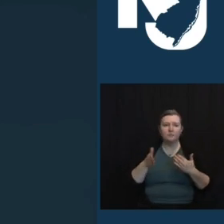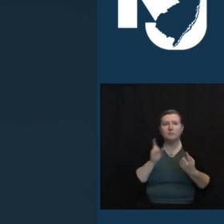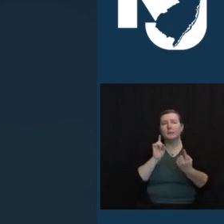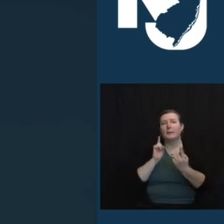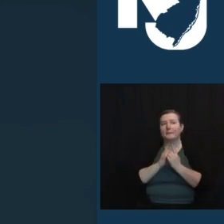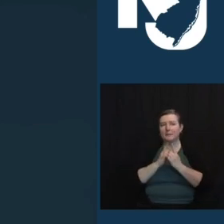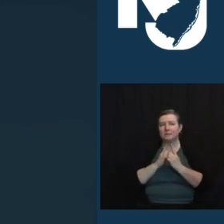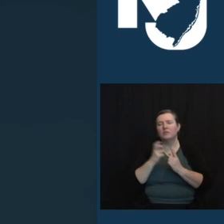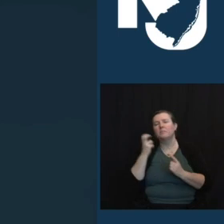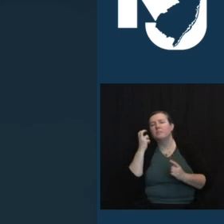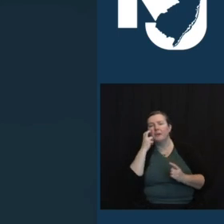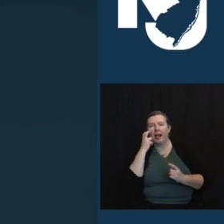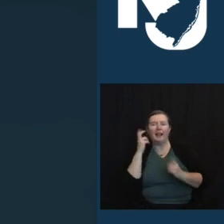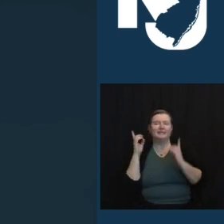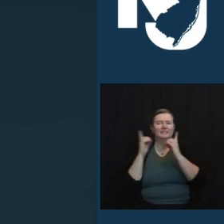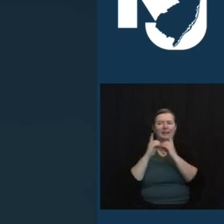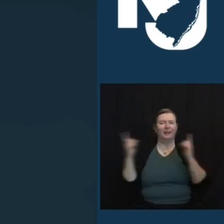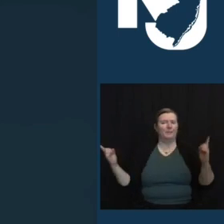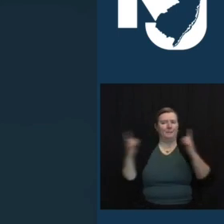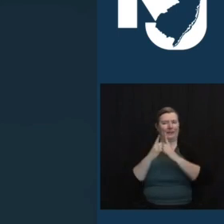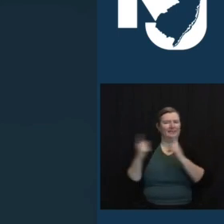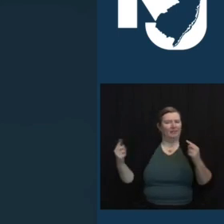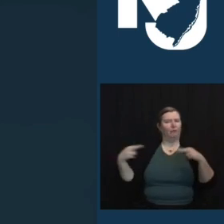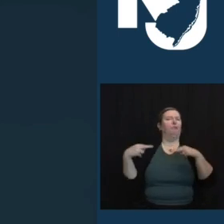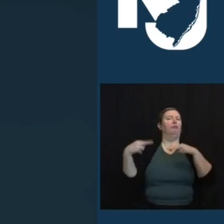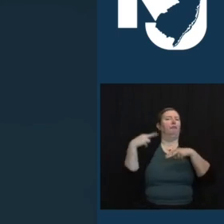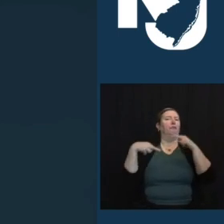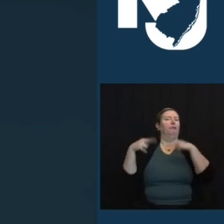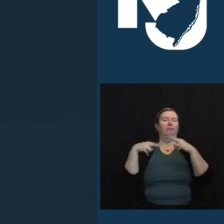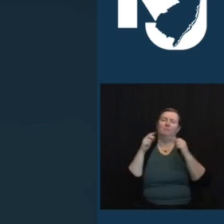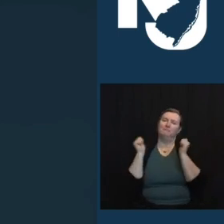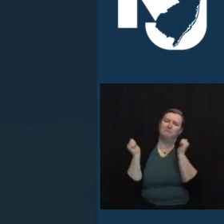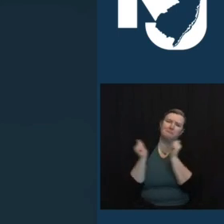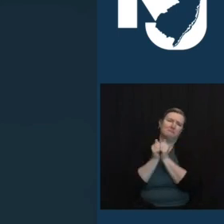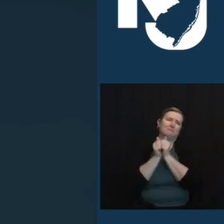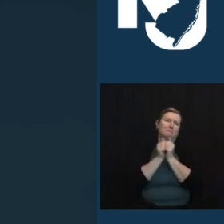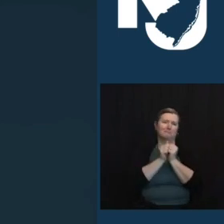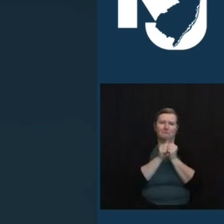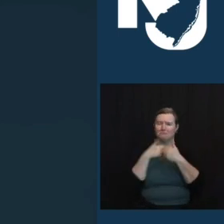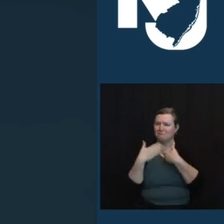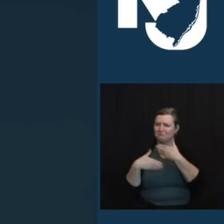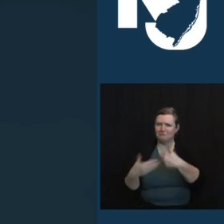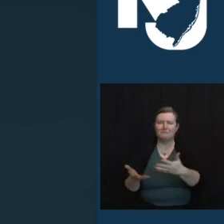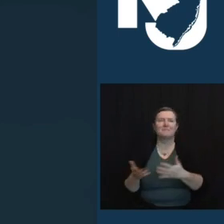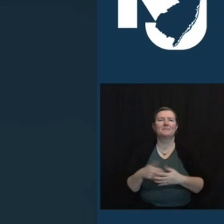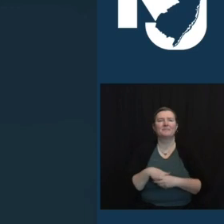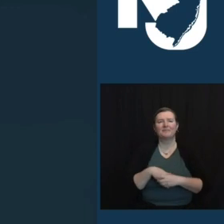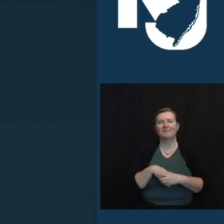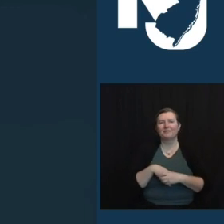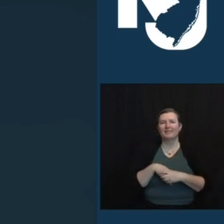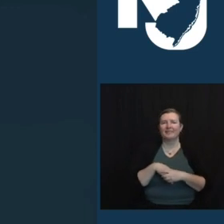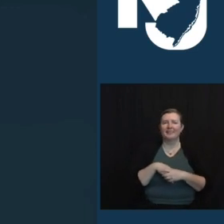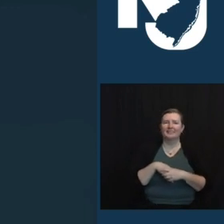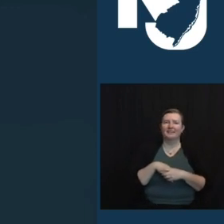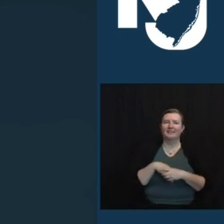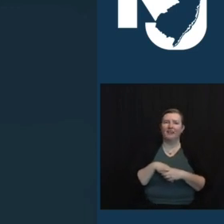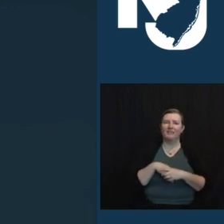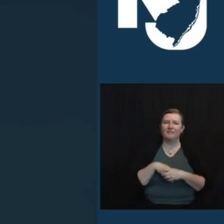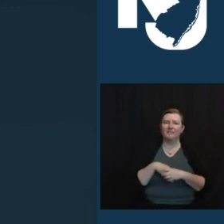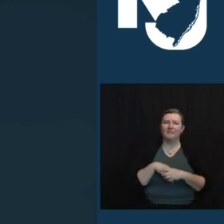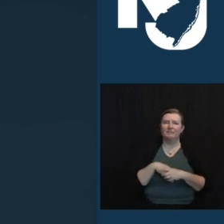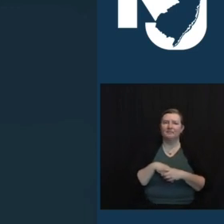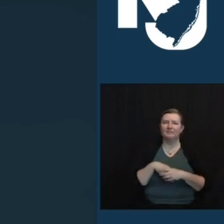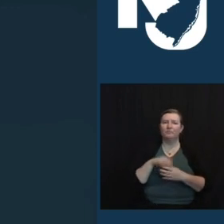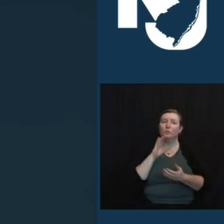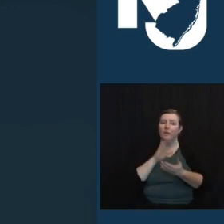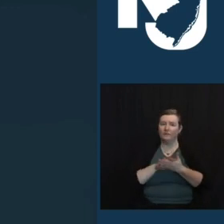Joe's law career took off, including service as the municipal prosecutor for the city of Orange. And Rose took on a new career too,